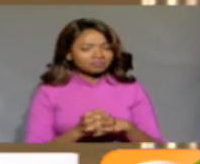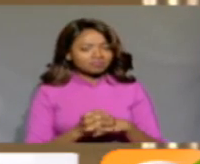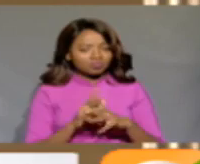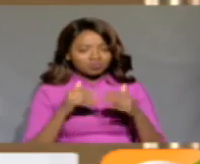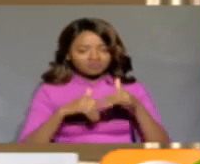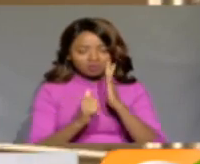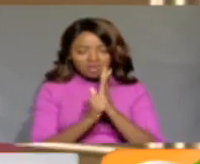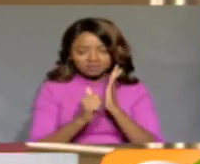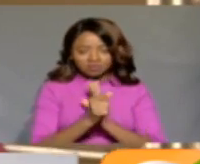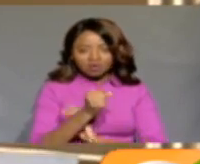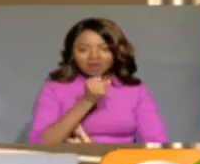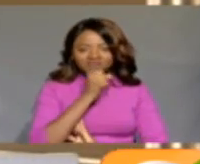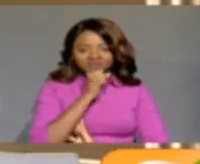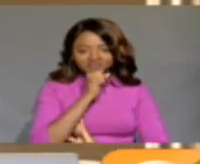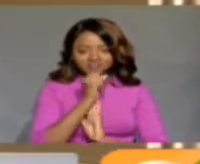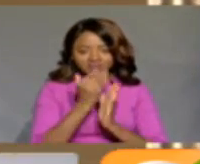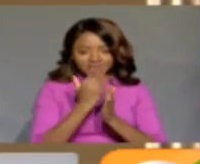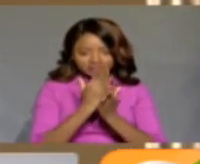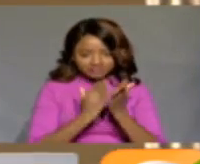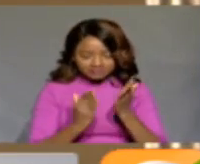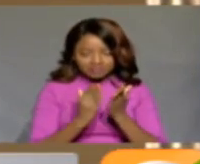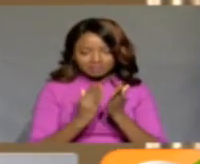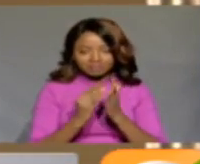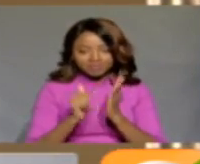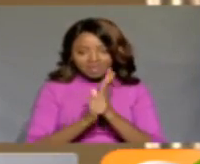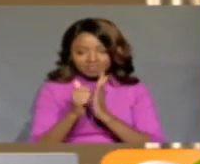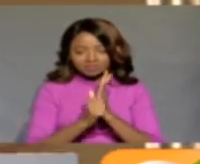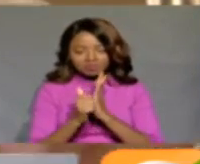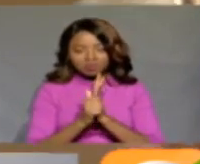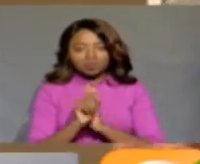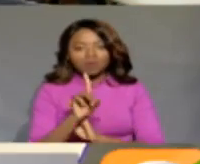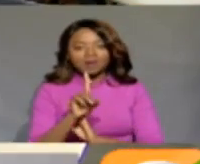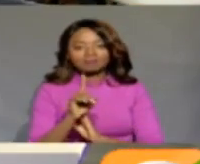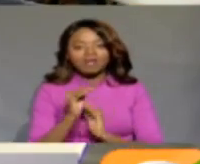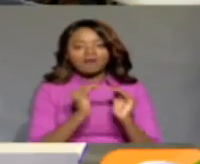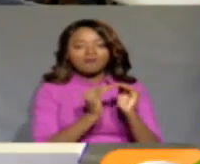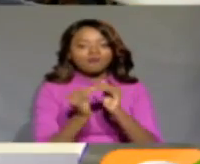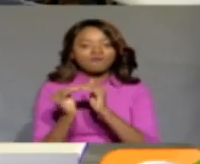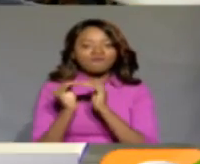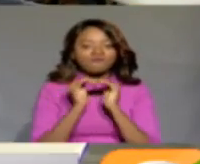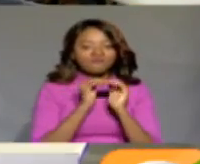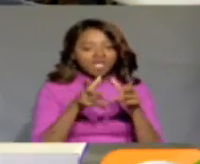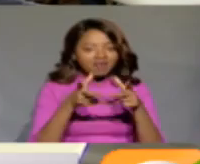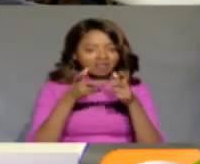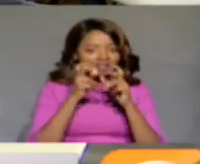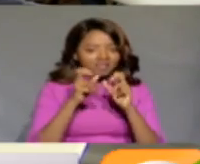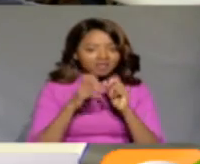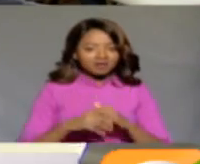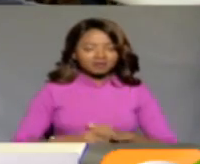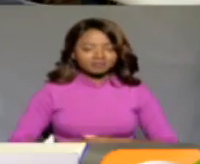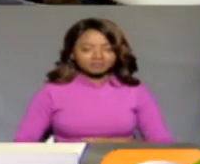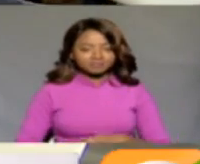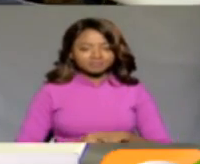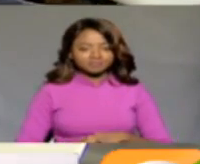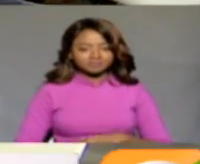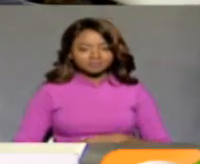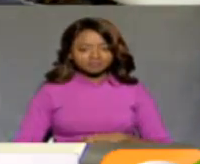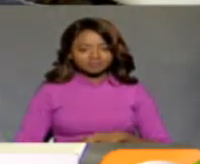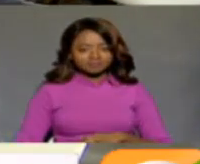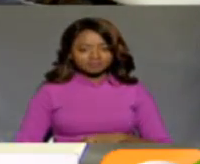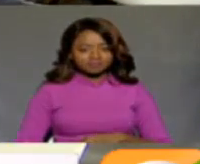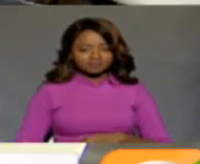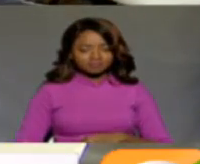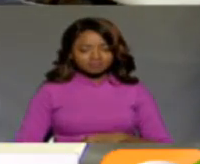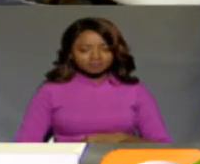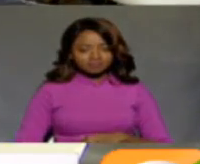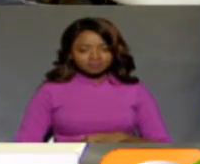Article 50, sub-article 1, issue of fair hearing? Kabla Kakai hajajibu swali hilo, nadhani